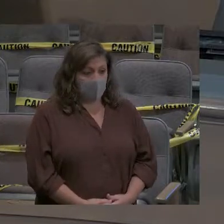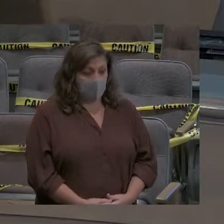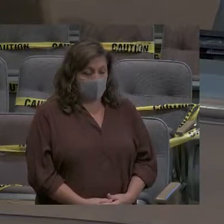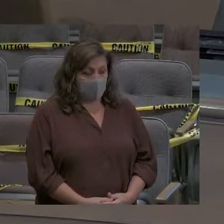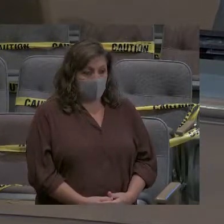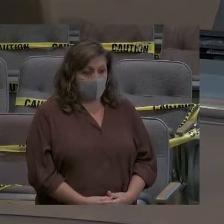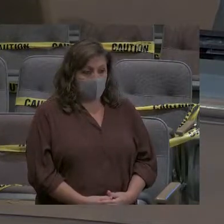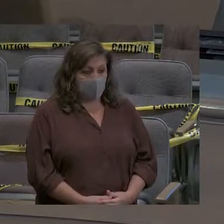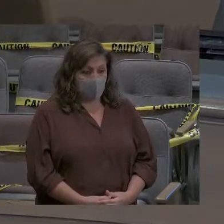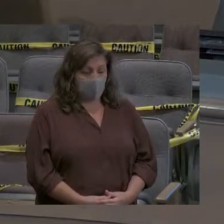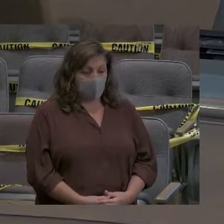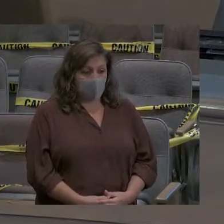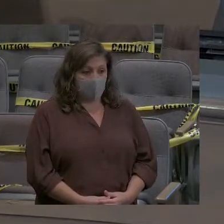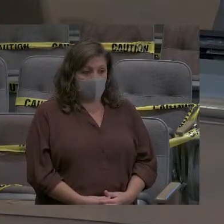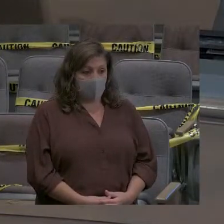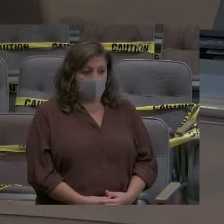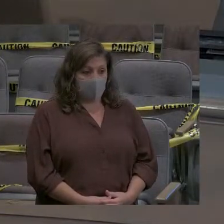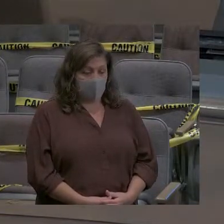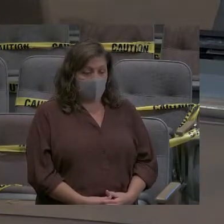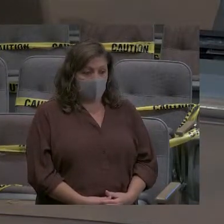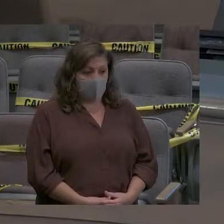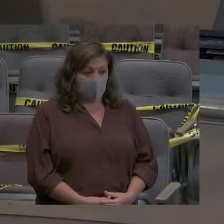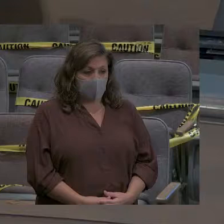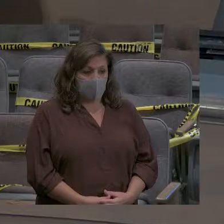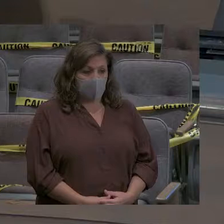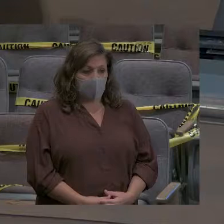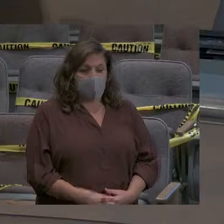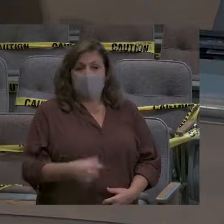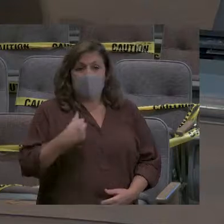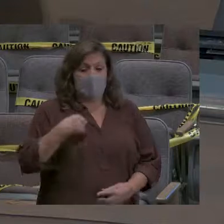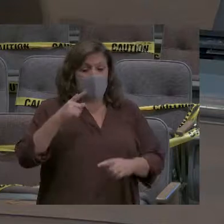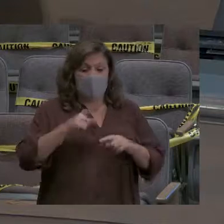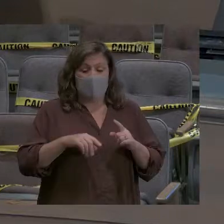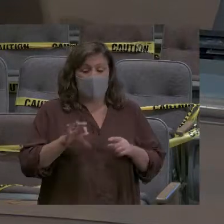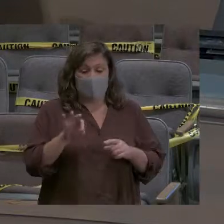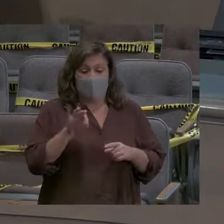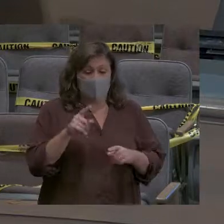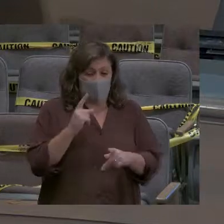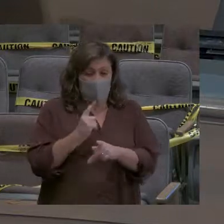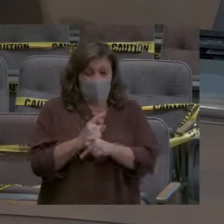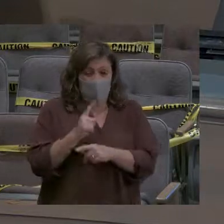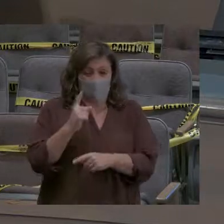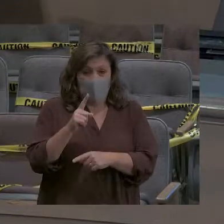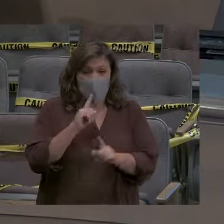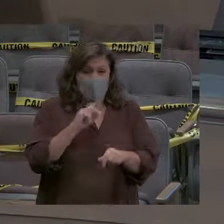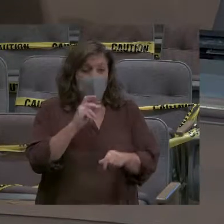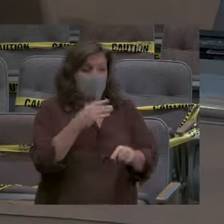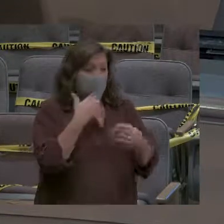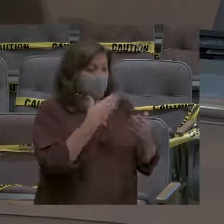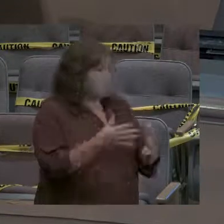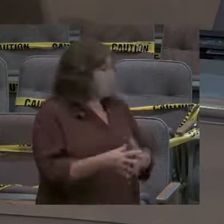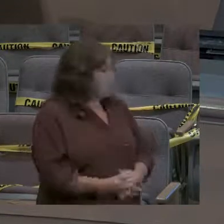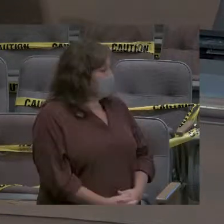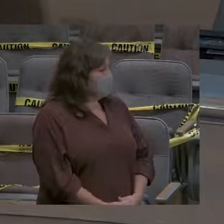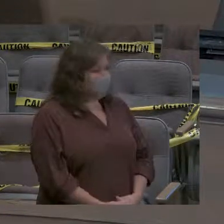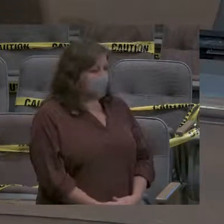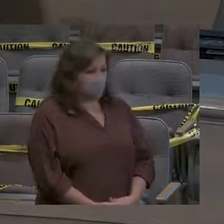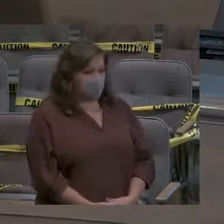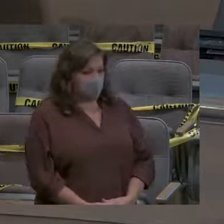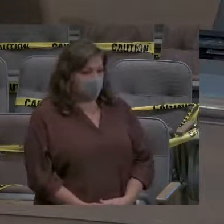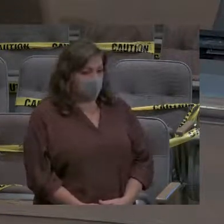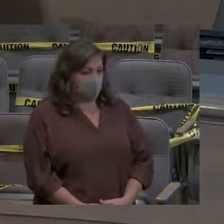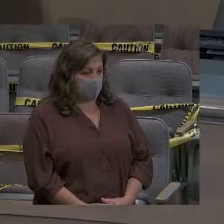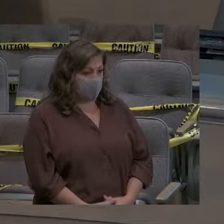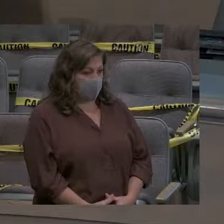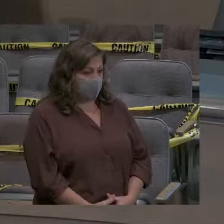locations. So I can't pinpoint it, but I know it could be a number of reasons. Okay. Thank you. I'll go sit down.